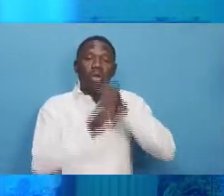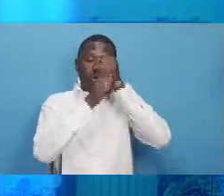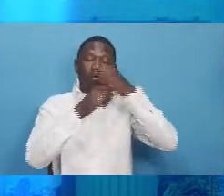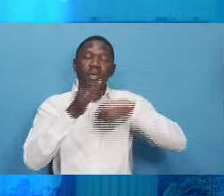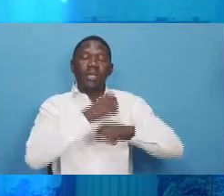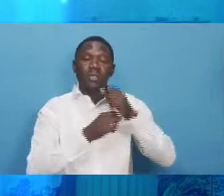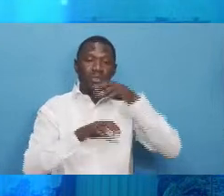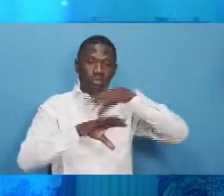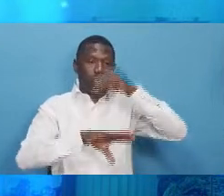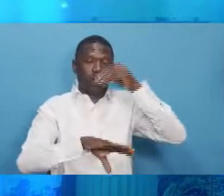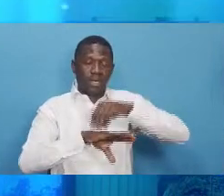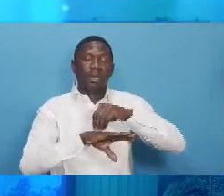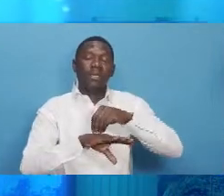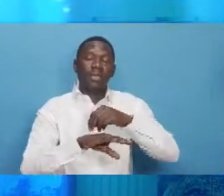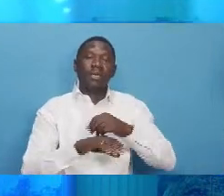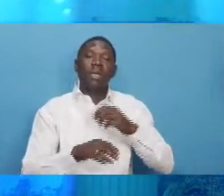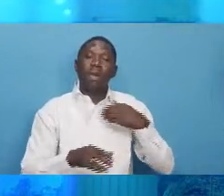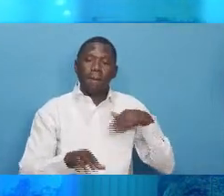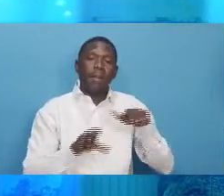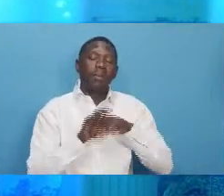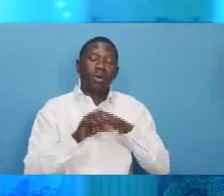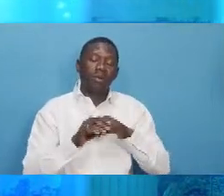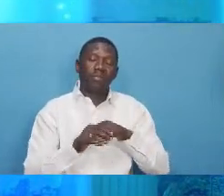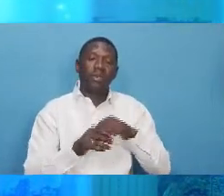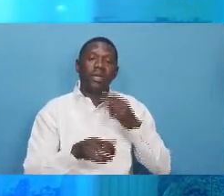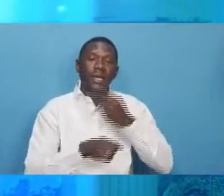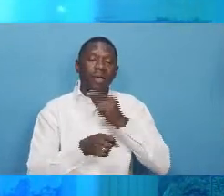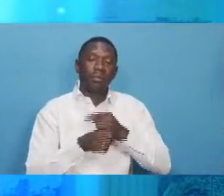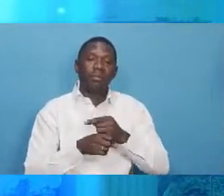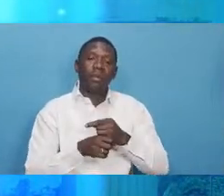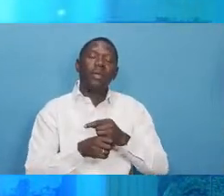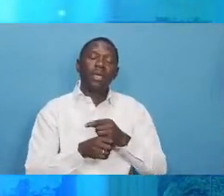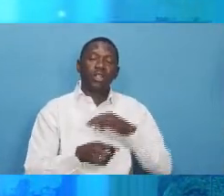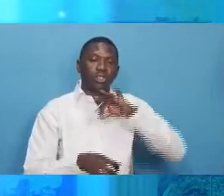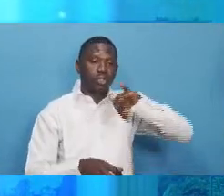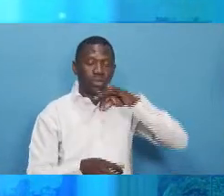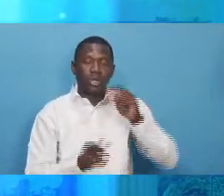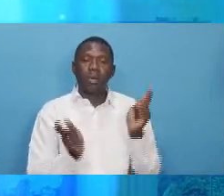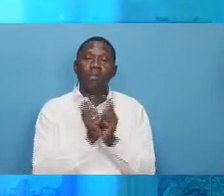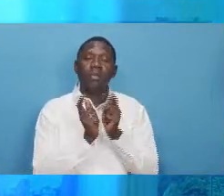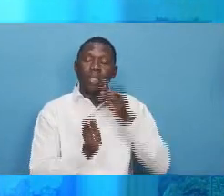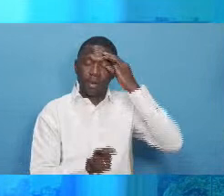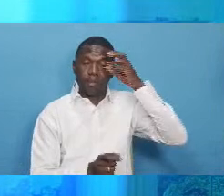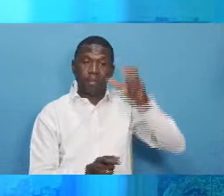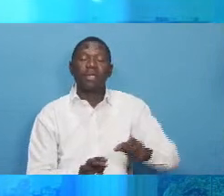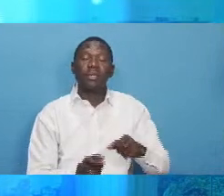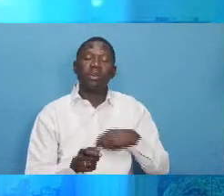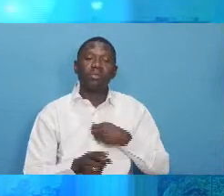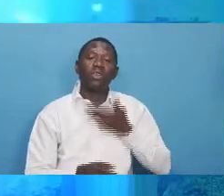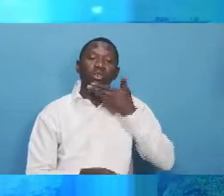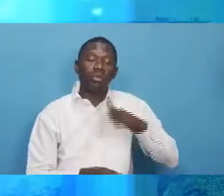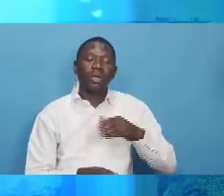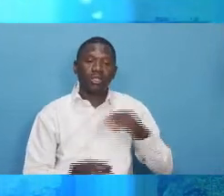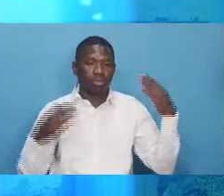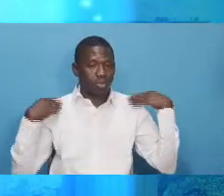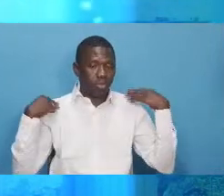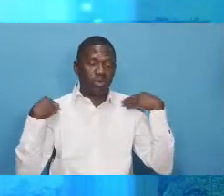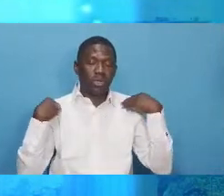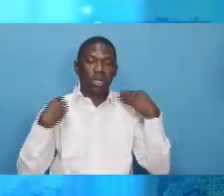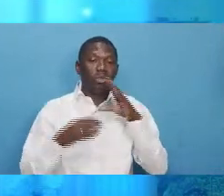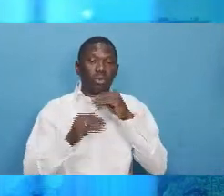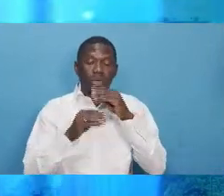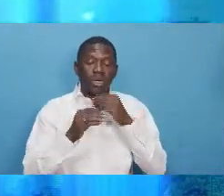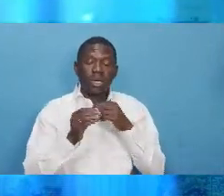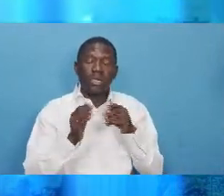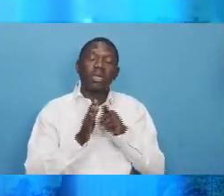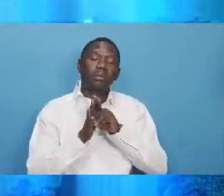Gambia's Norway Cup Committee Thursday met the Minister of Youth and Sports. Speaking at a closed-door meeting, the minister